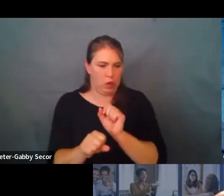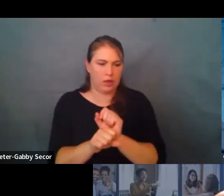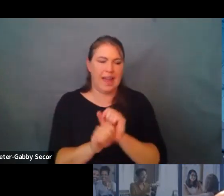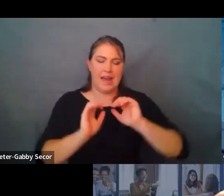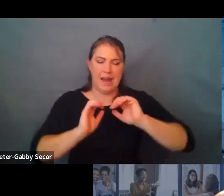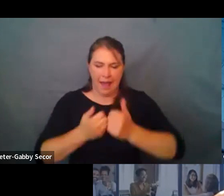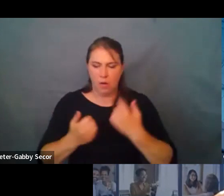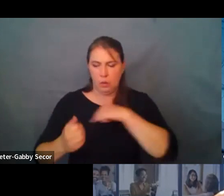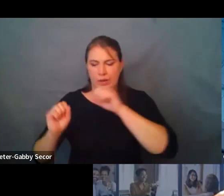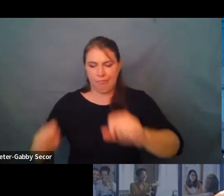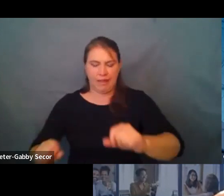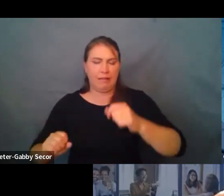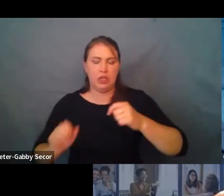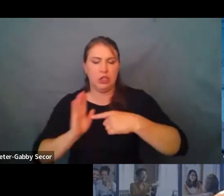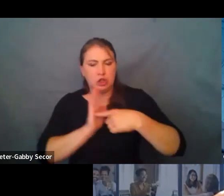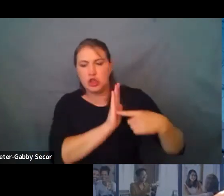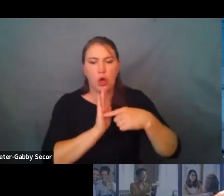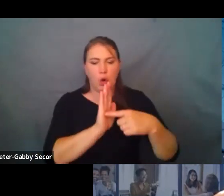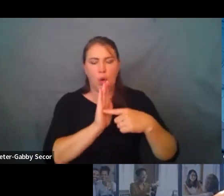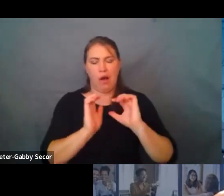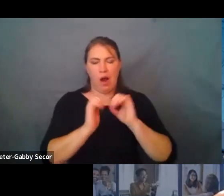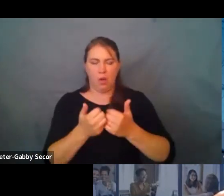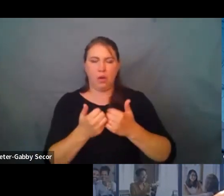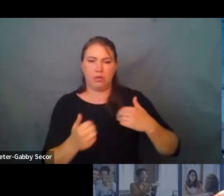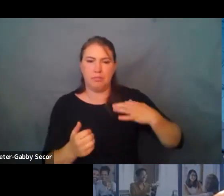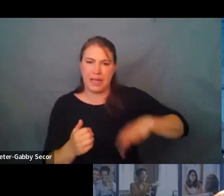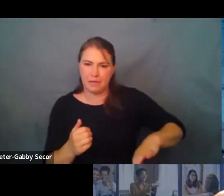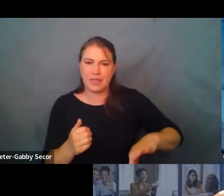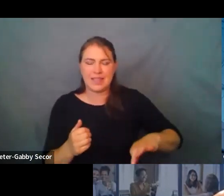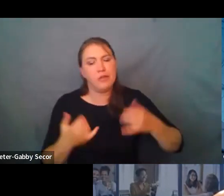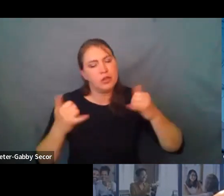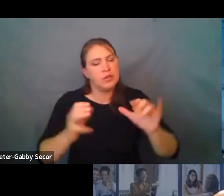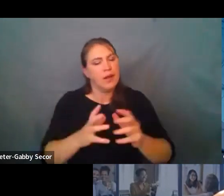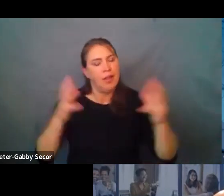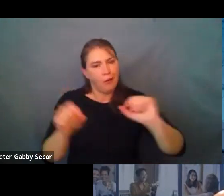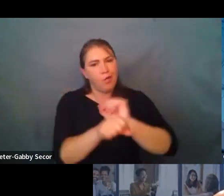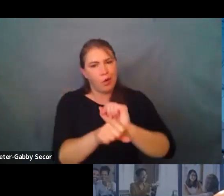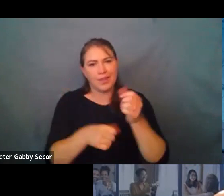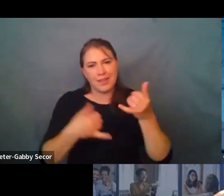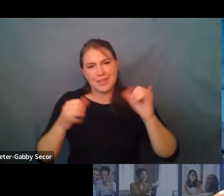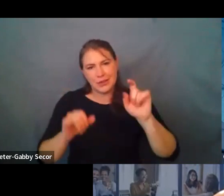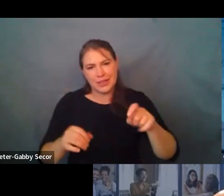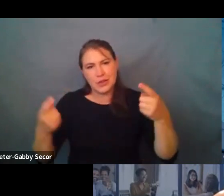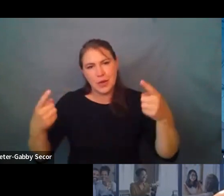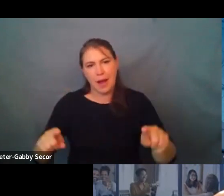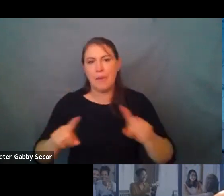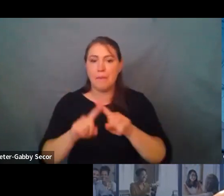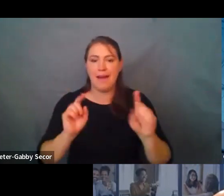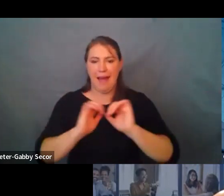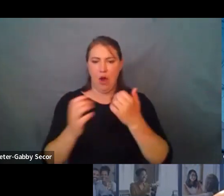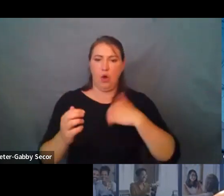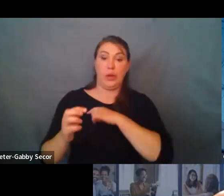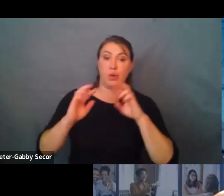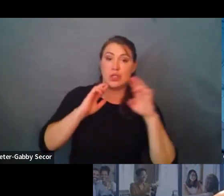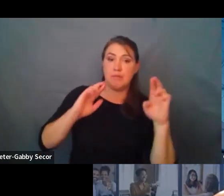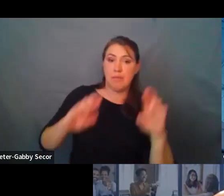counseling agencies has been critical. And there's still a lot of work to be done, but I have to say, responsiveness to the